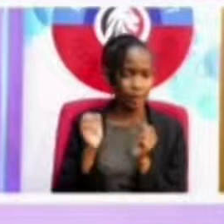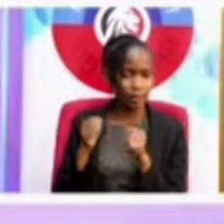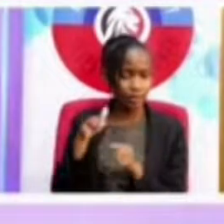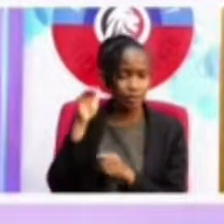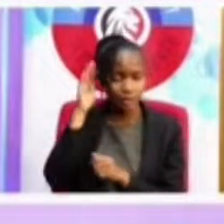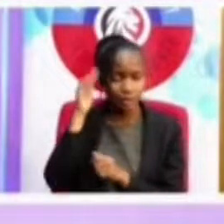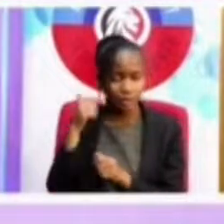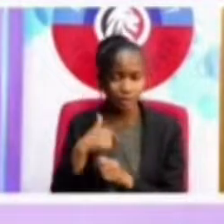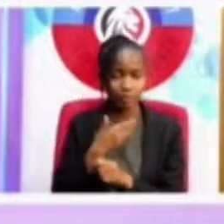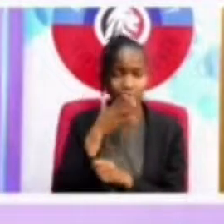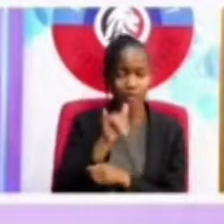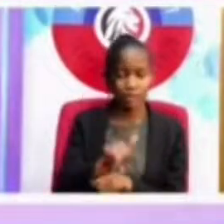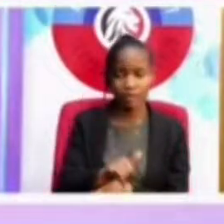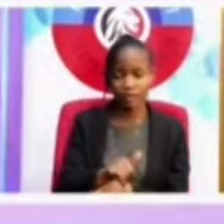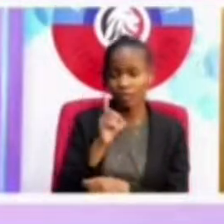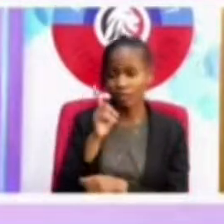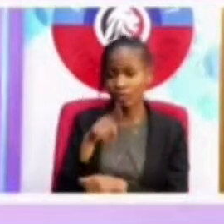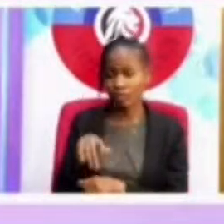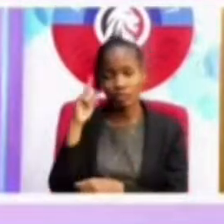what's your...